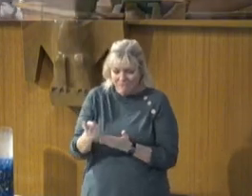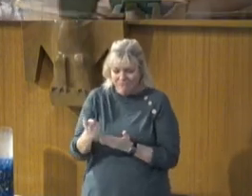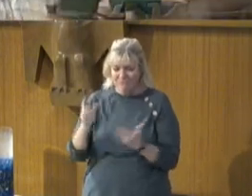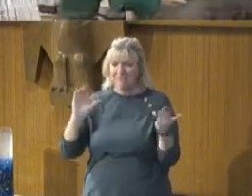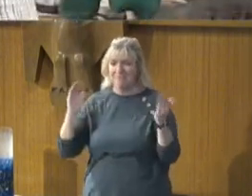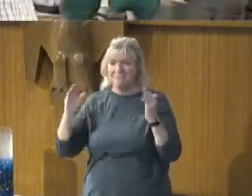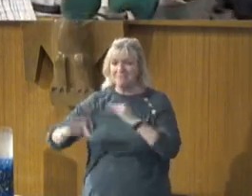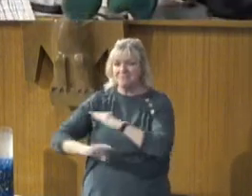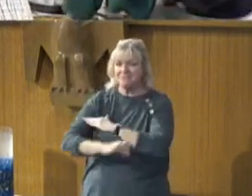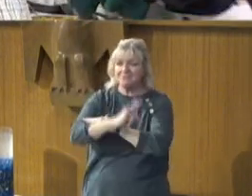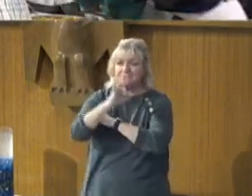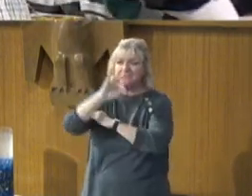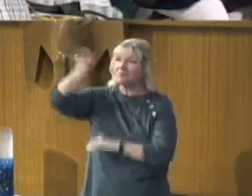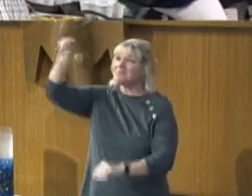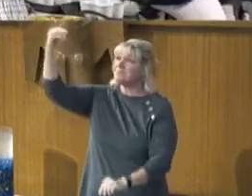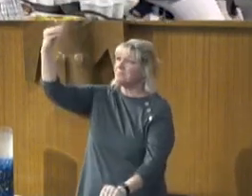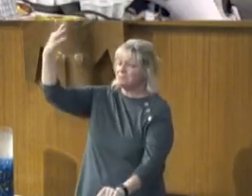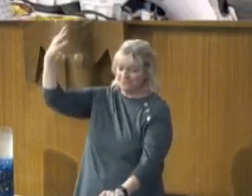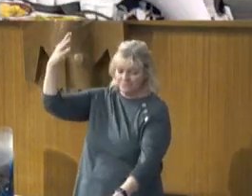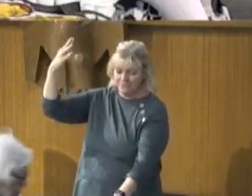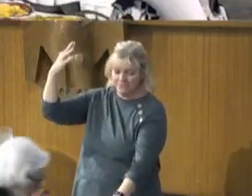sun.